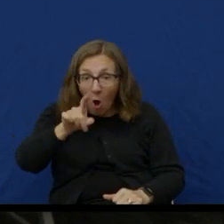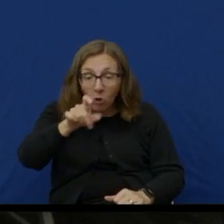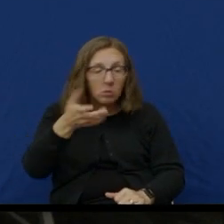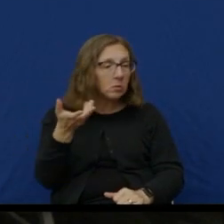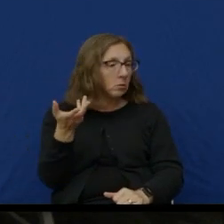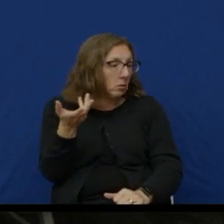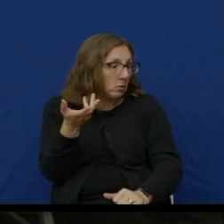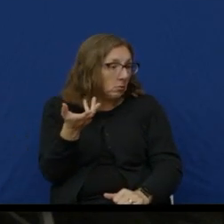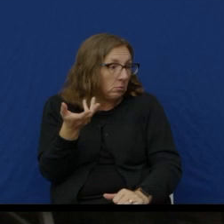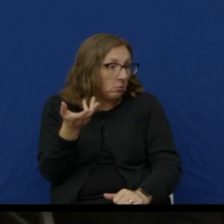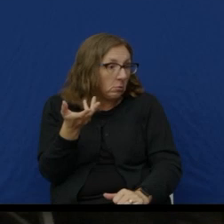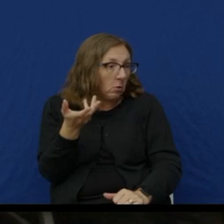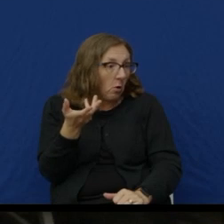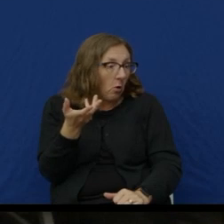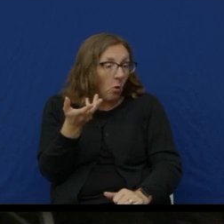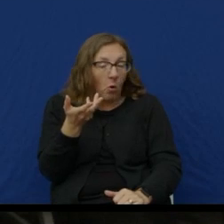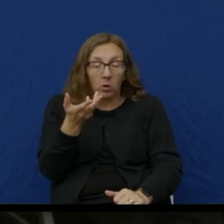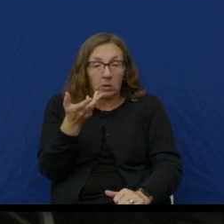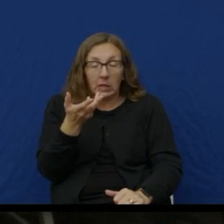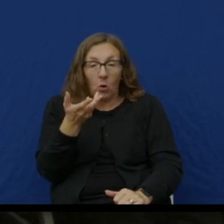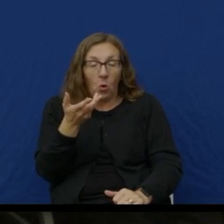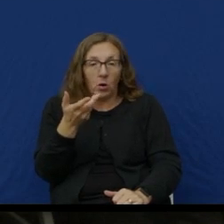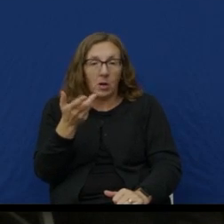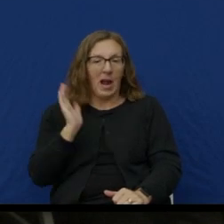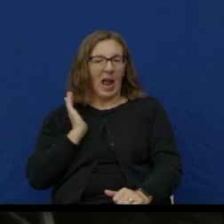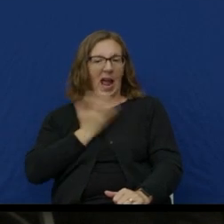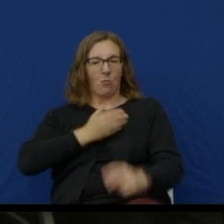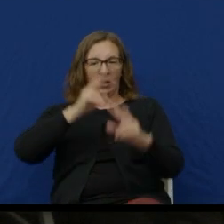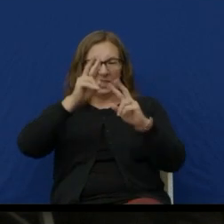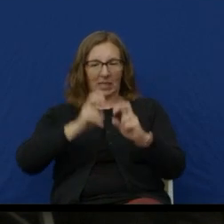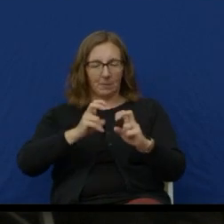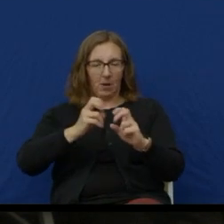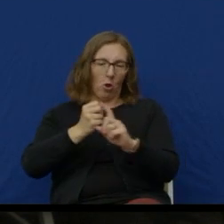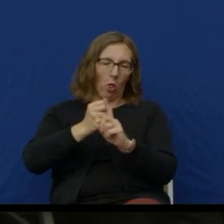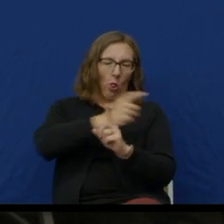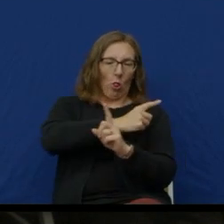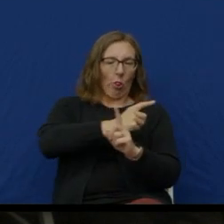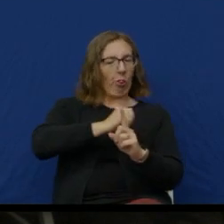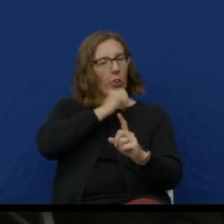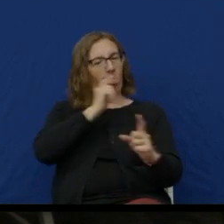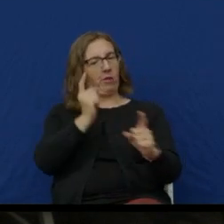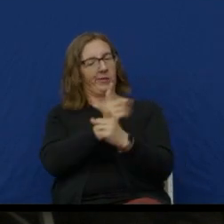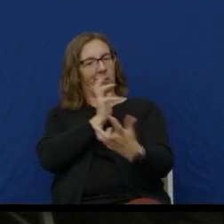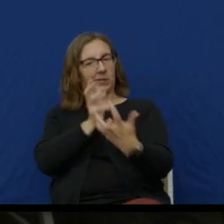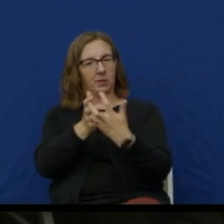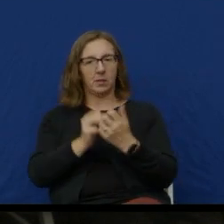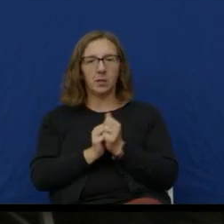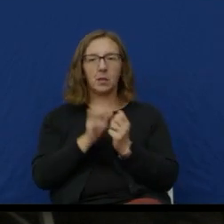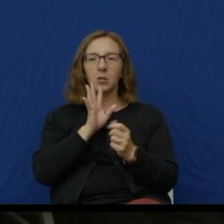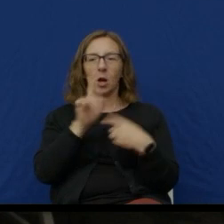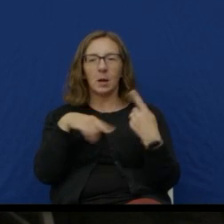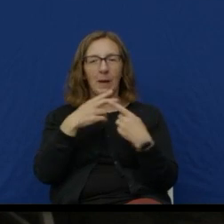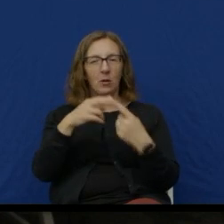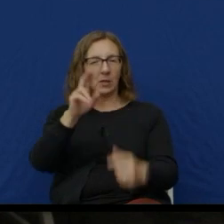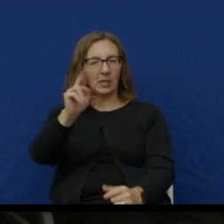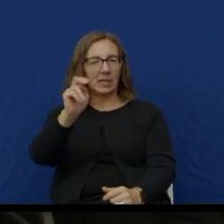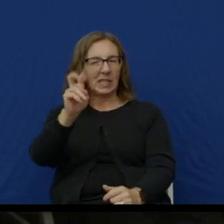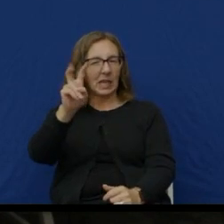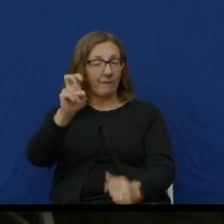they slanted in our assessments? Do we, you know, we talked about the NAEP scores and the